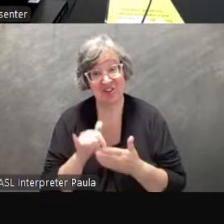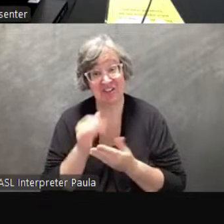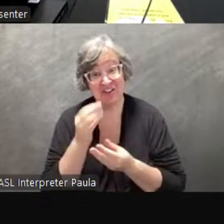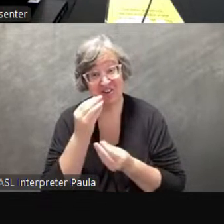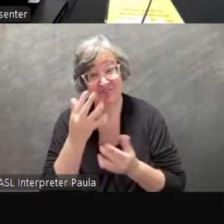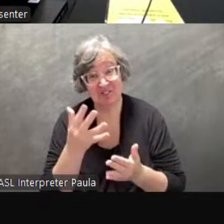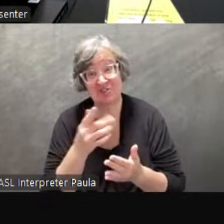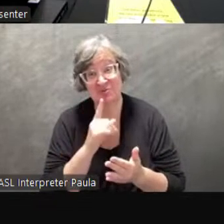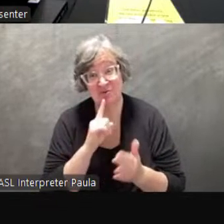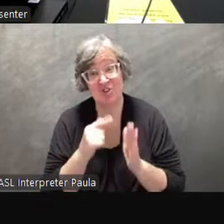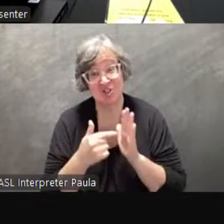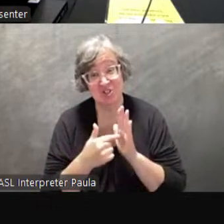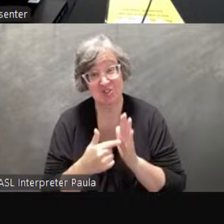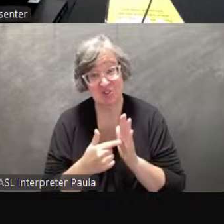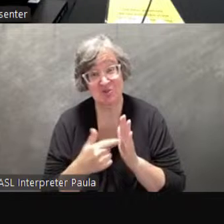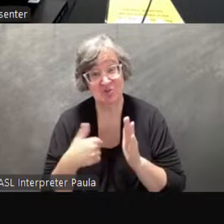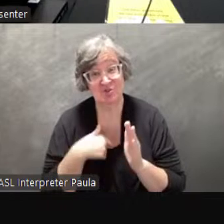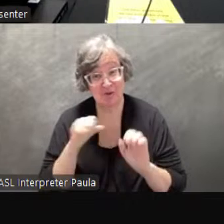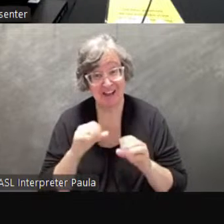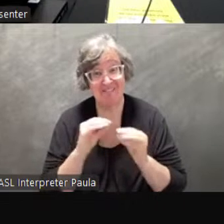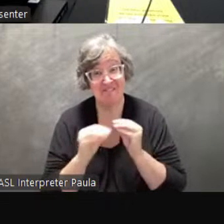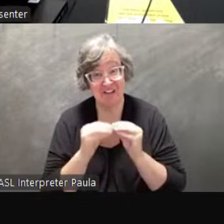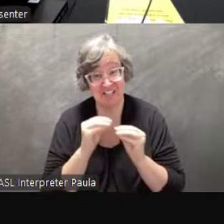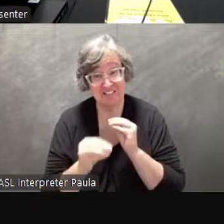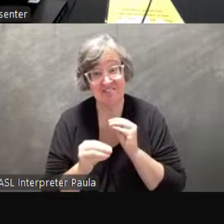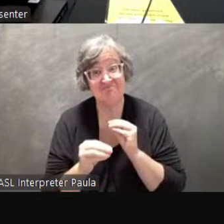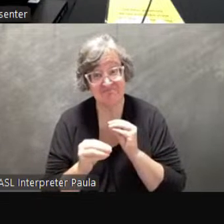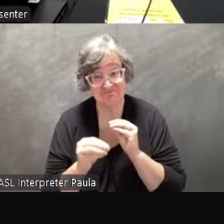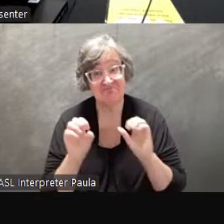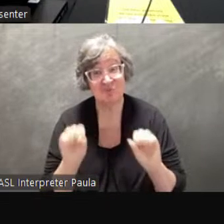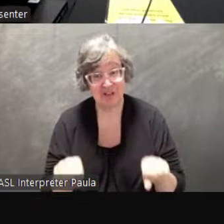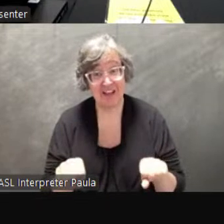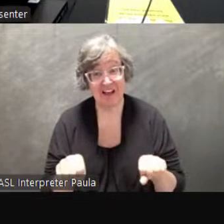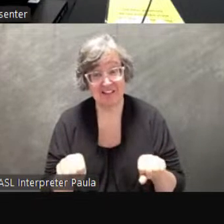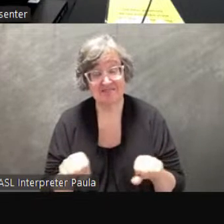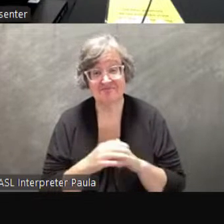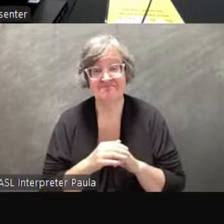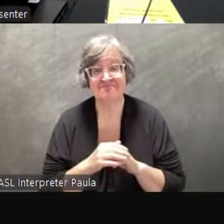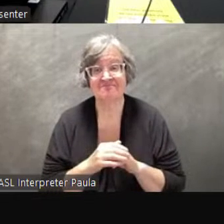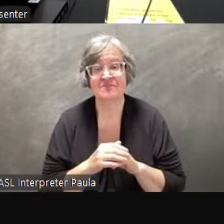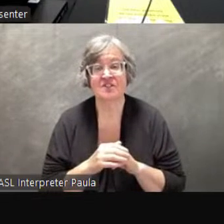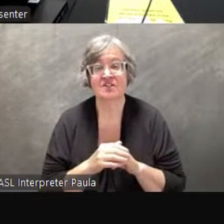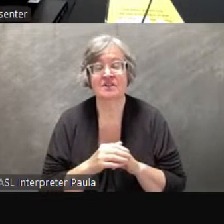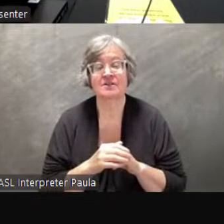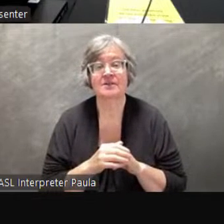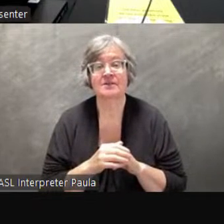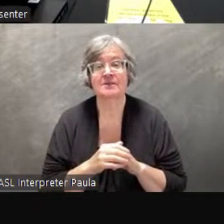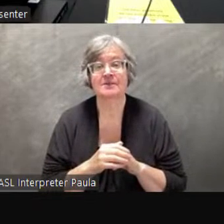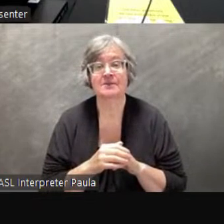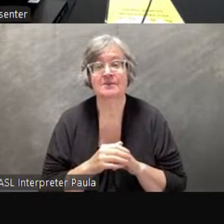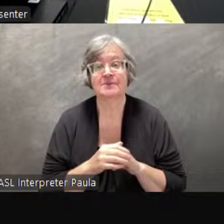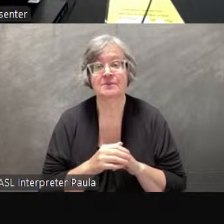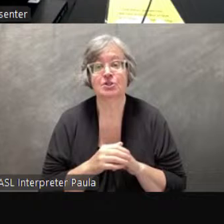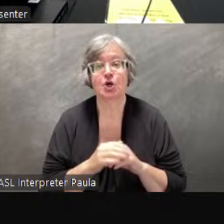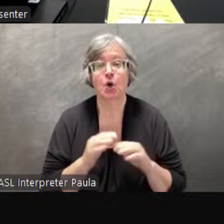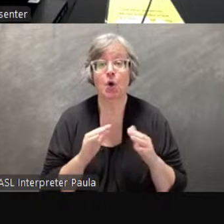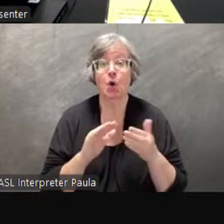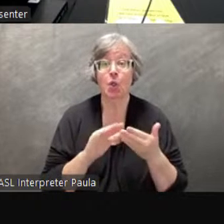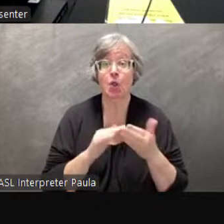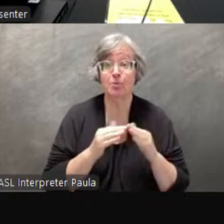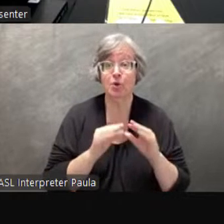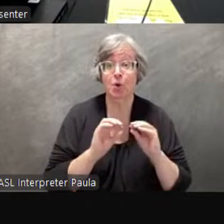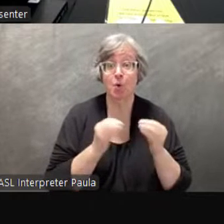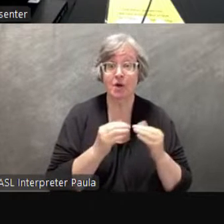that this can be corrected. I think that from that community organization